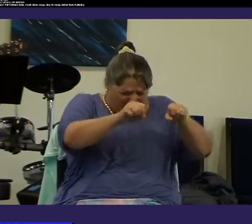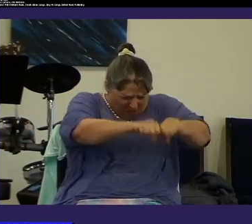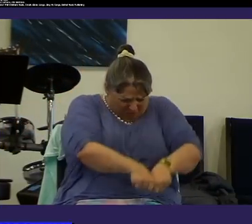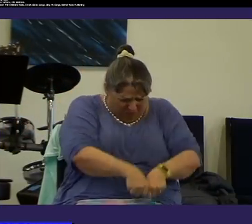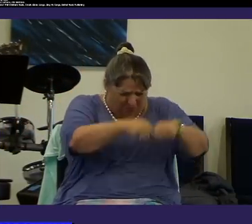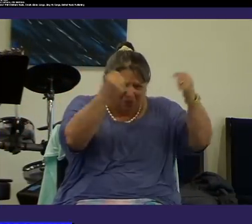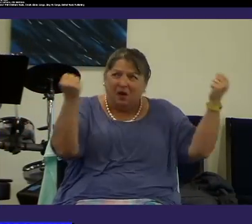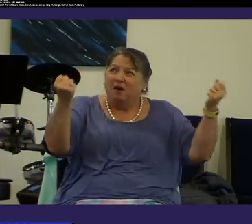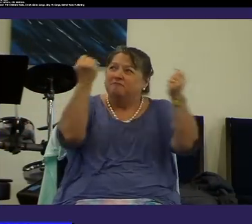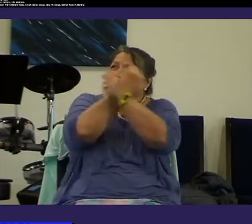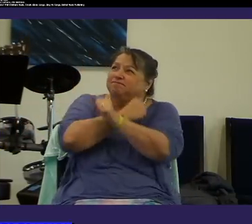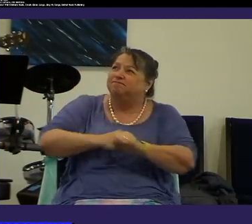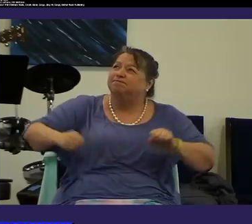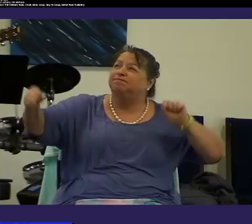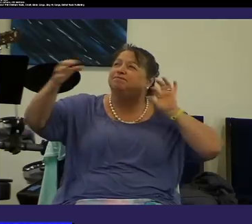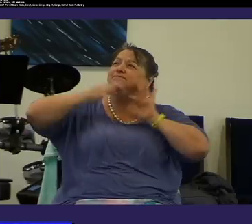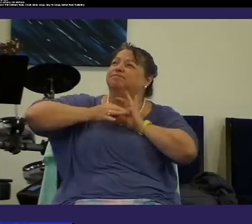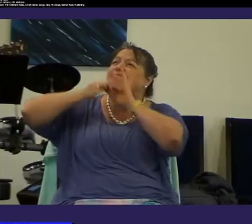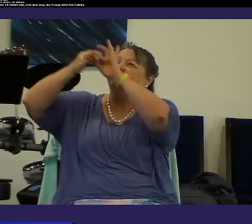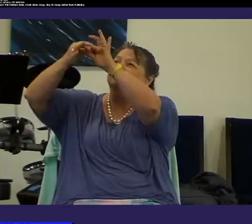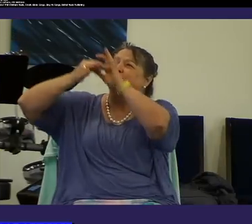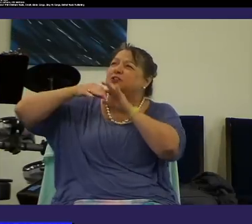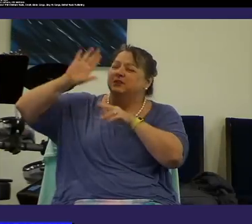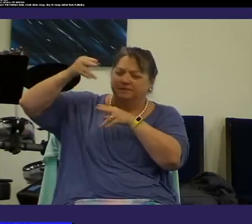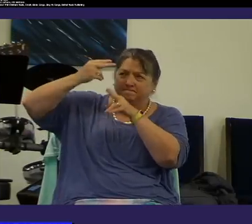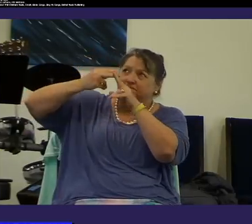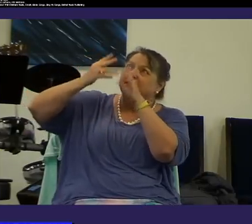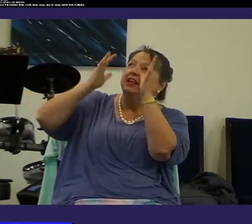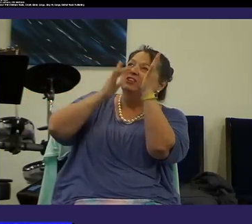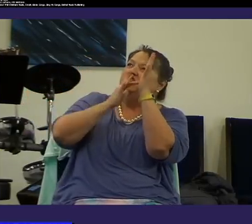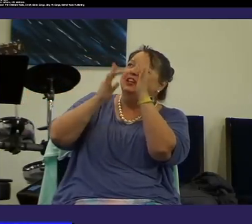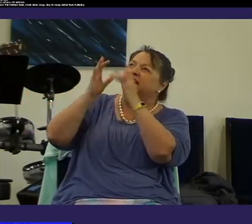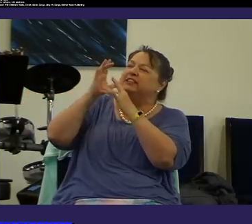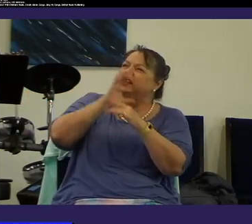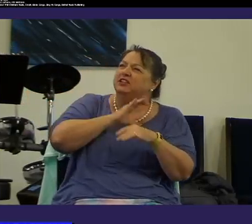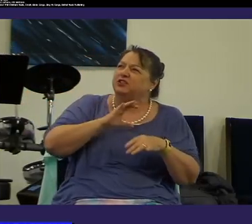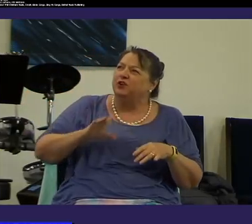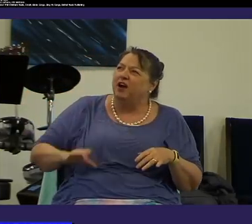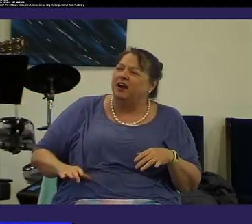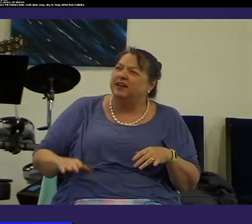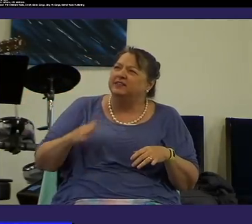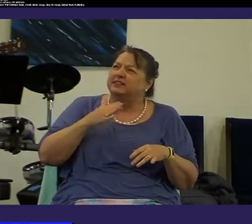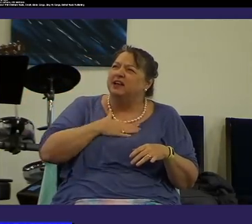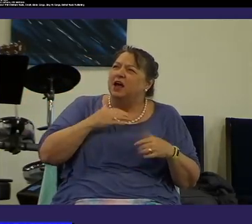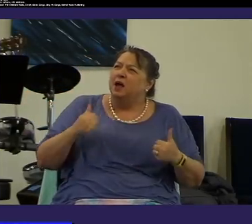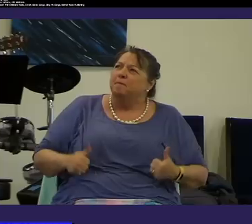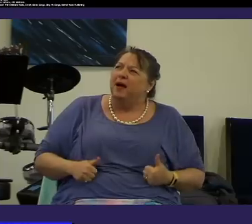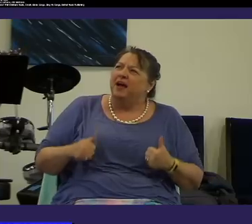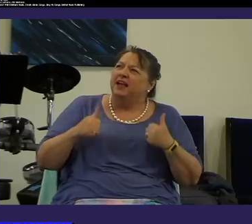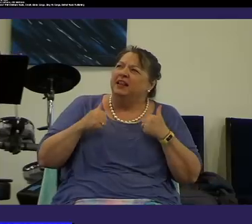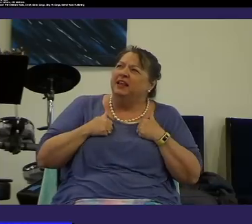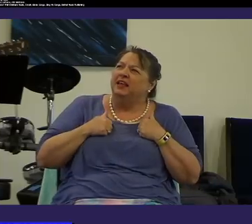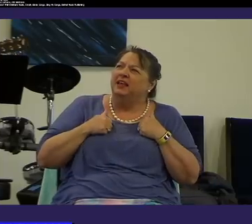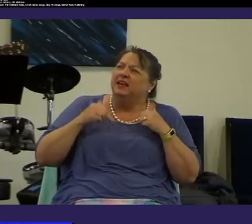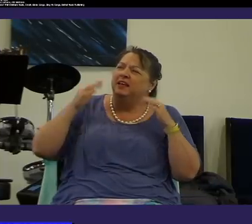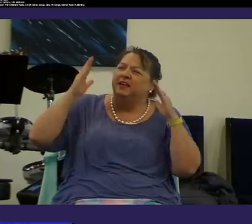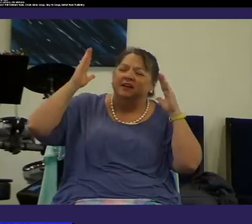chain. There's salvation in your name. Jesus Christ,